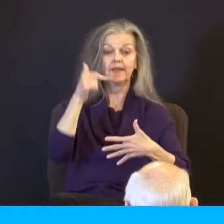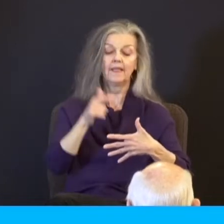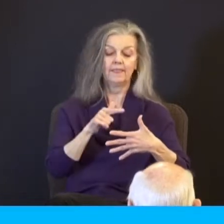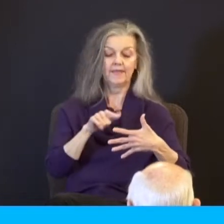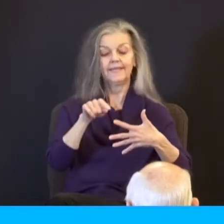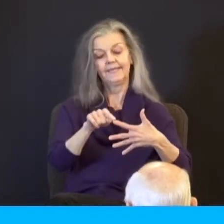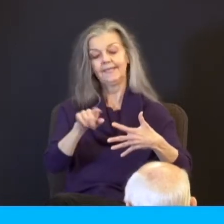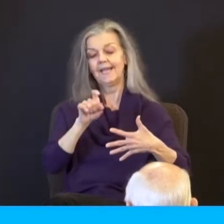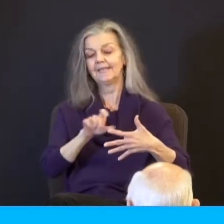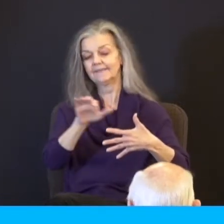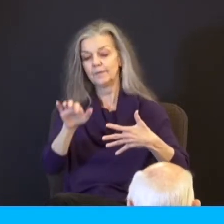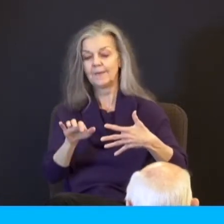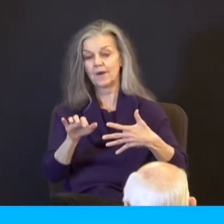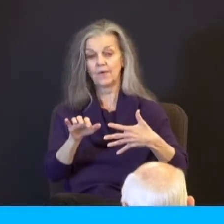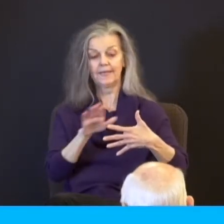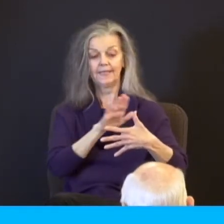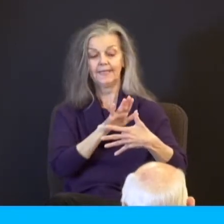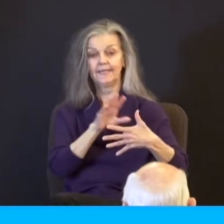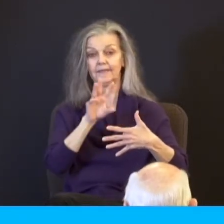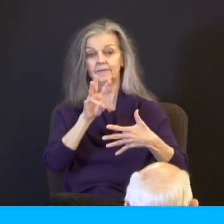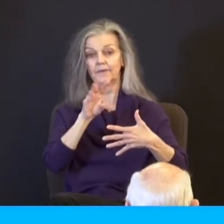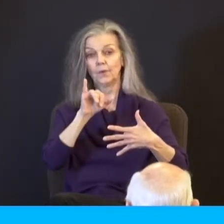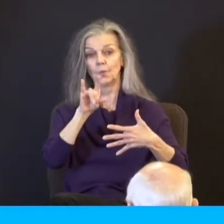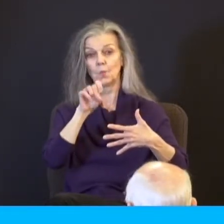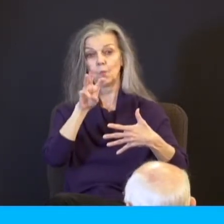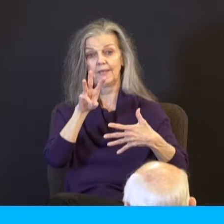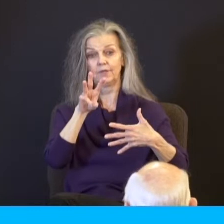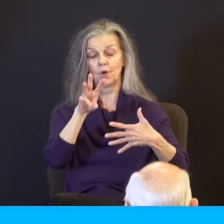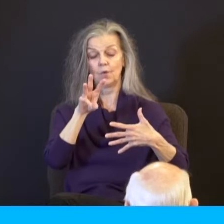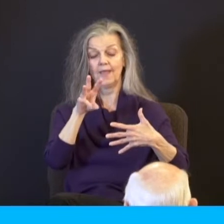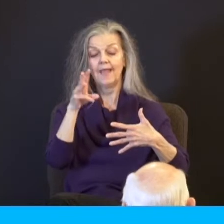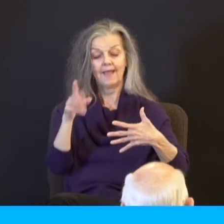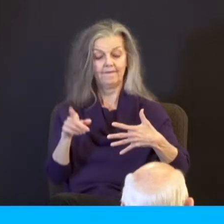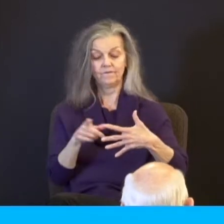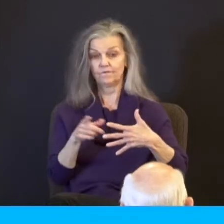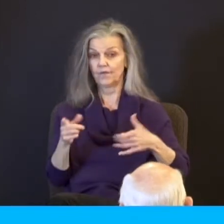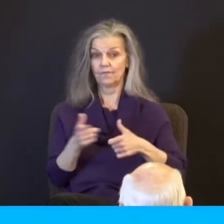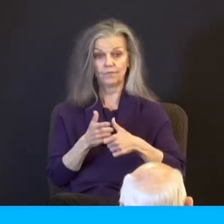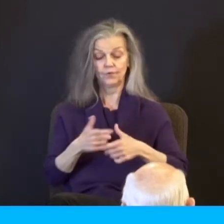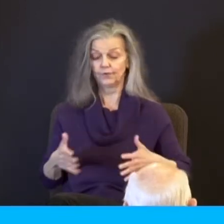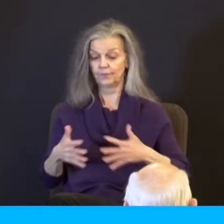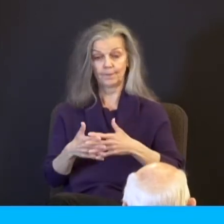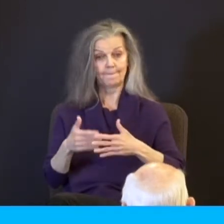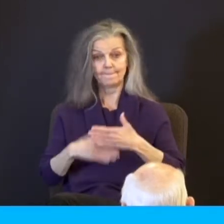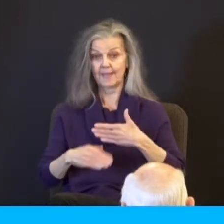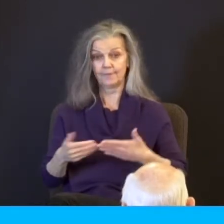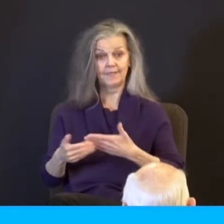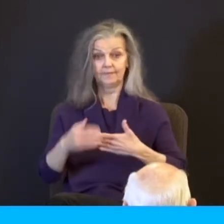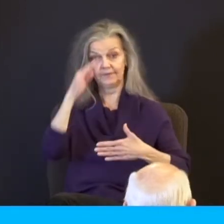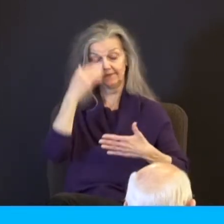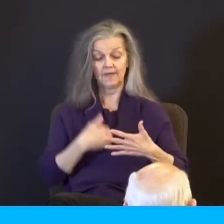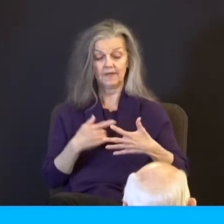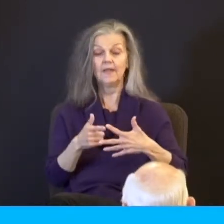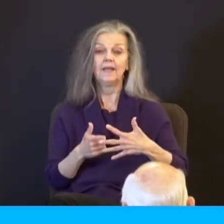Well, what if you don't want to do that? Verse 7, God knew. And if a man like not to take his brother's wife, then let his brother's wife